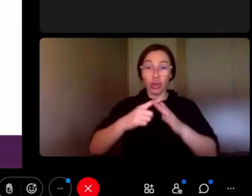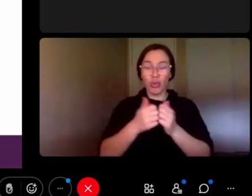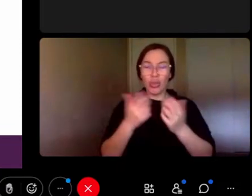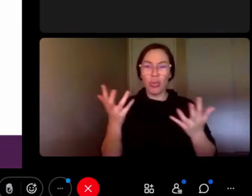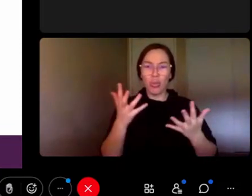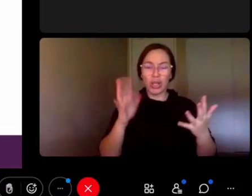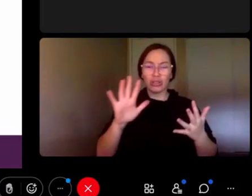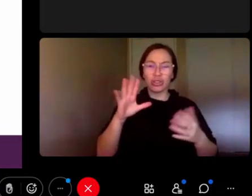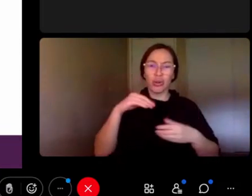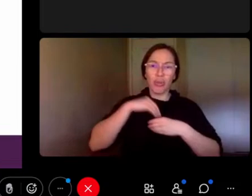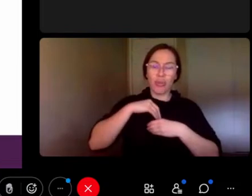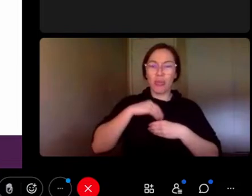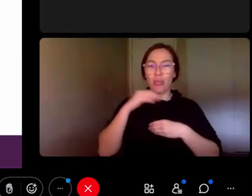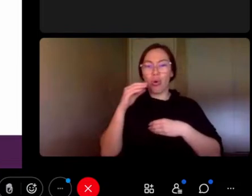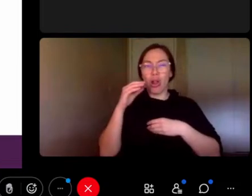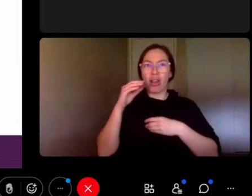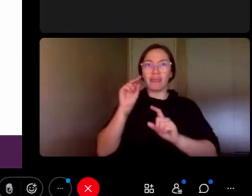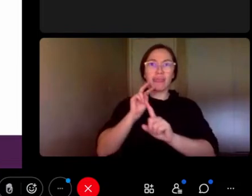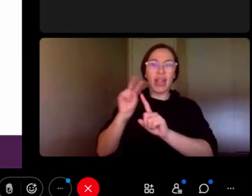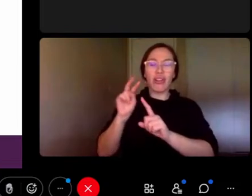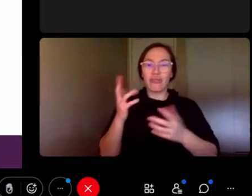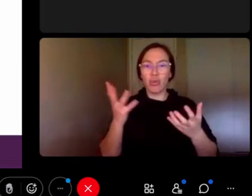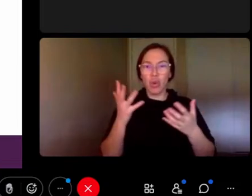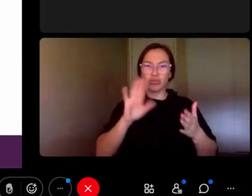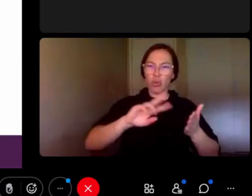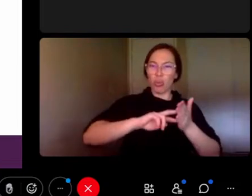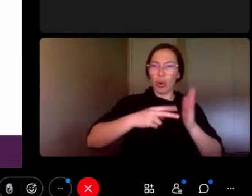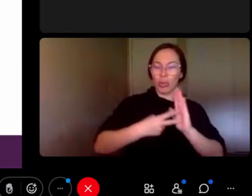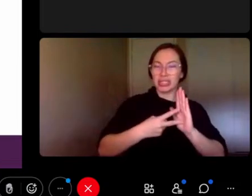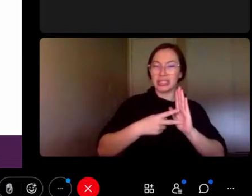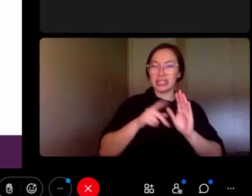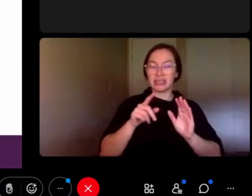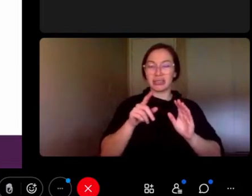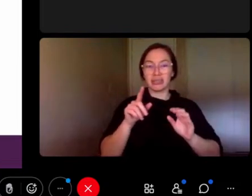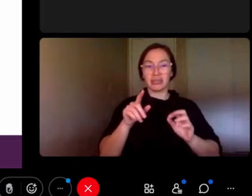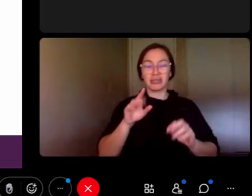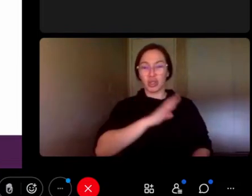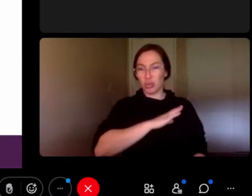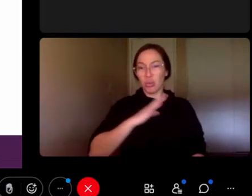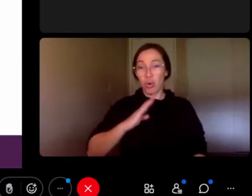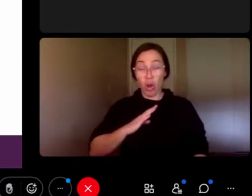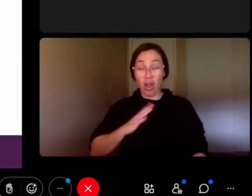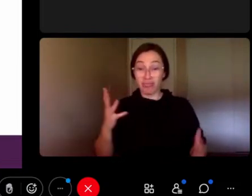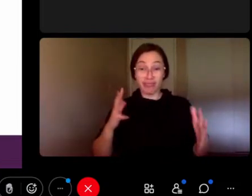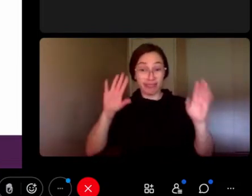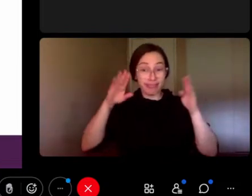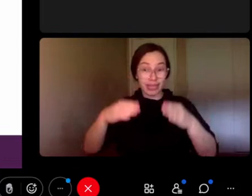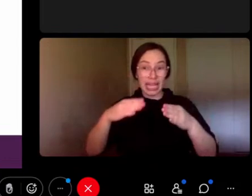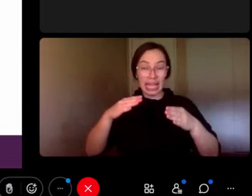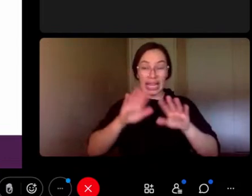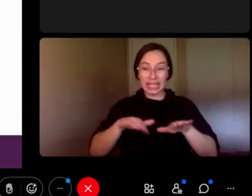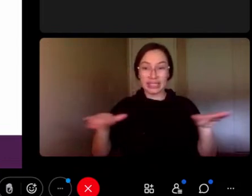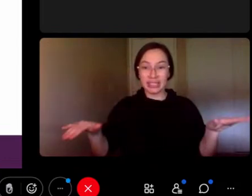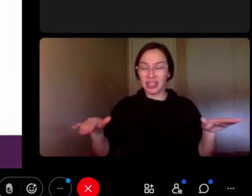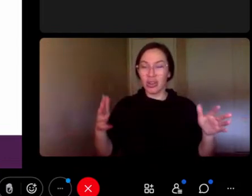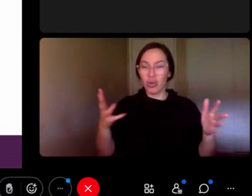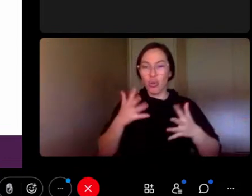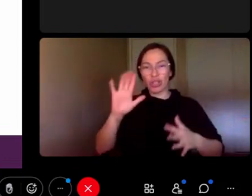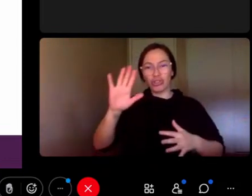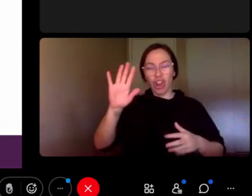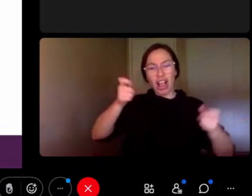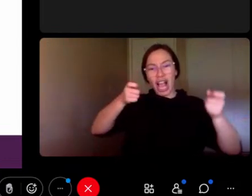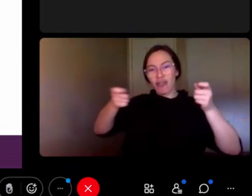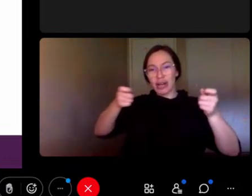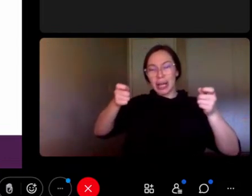moral imperative? What's your unity of purpose as a board you share that it's all about kids? What's your governance